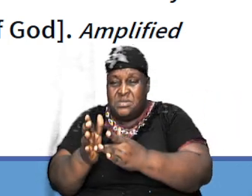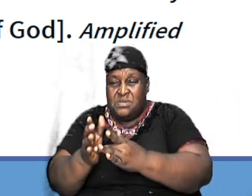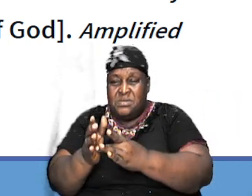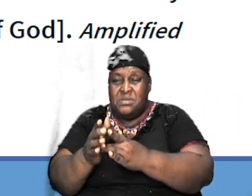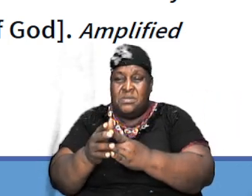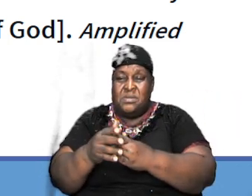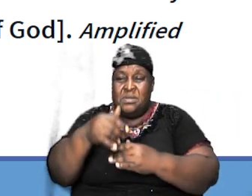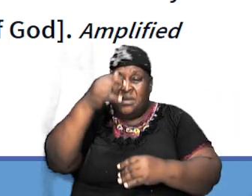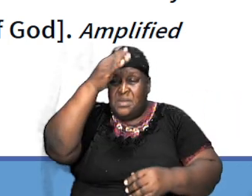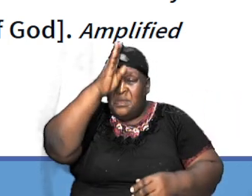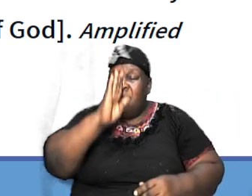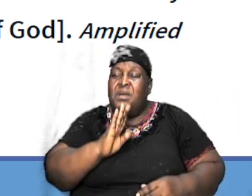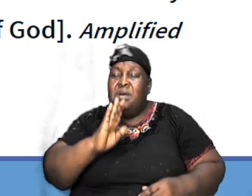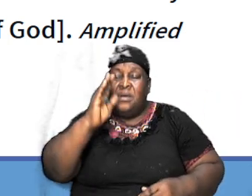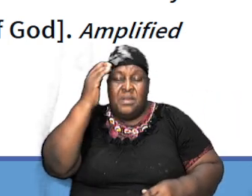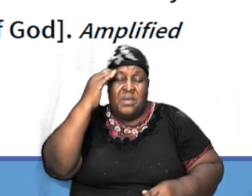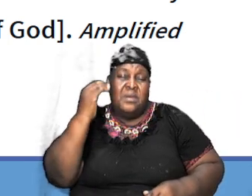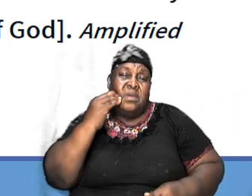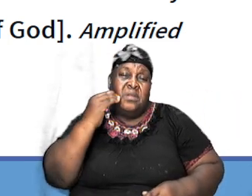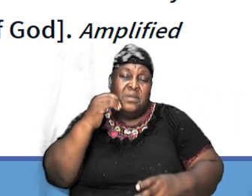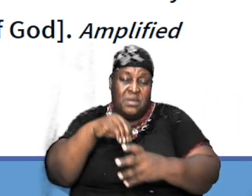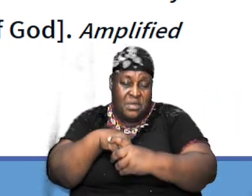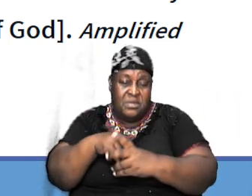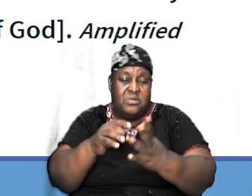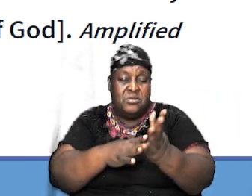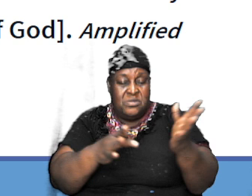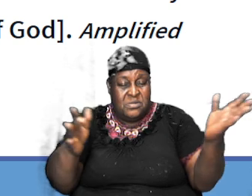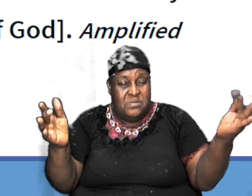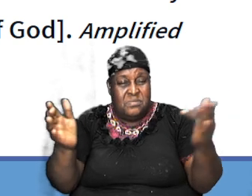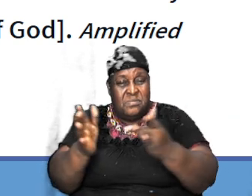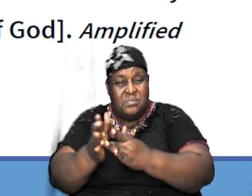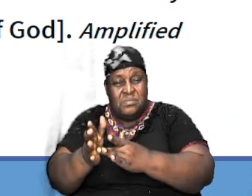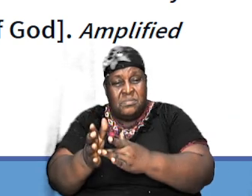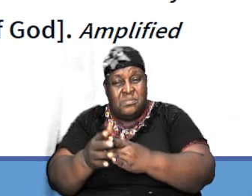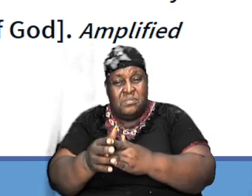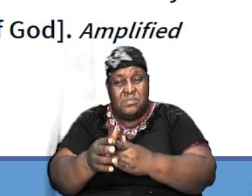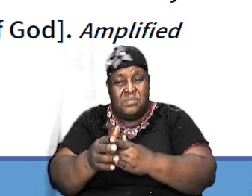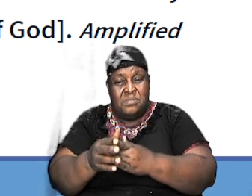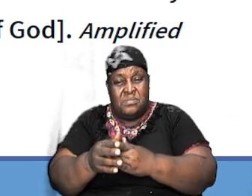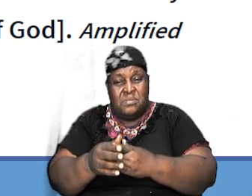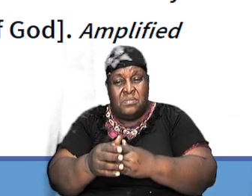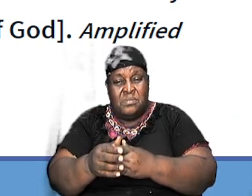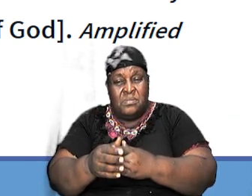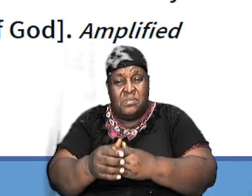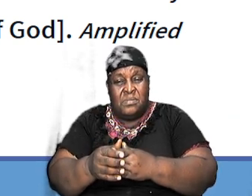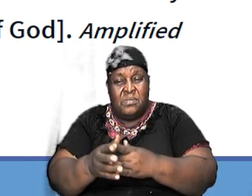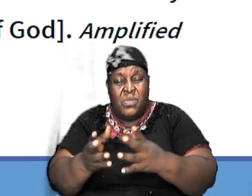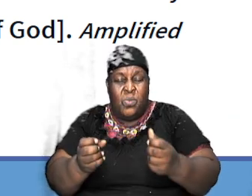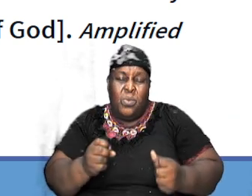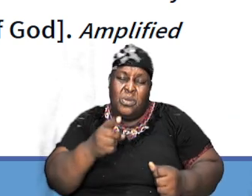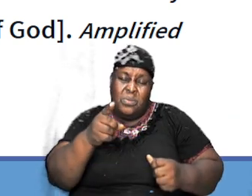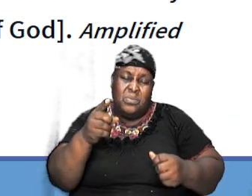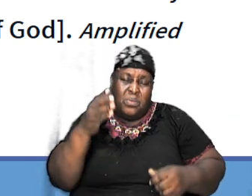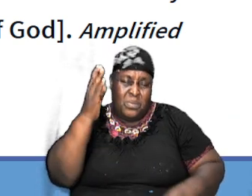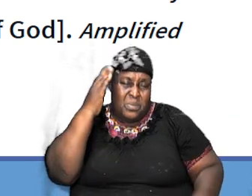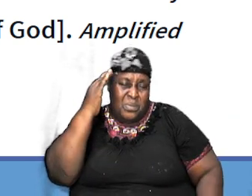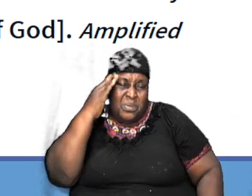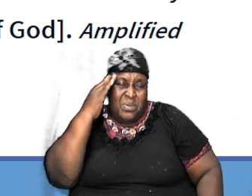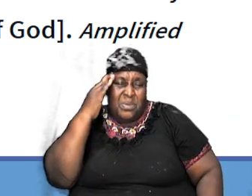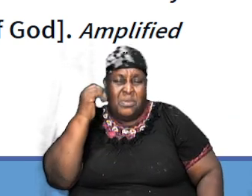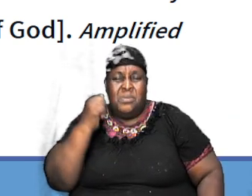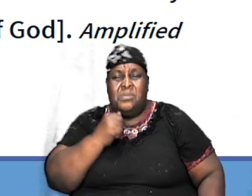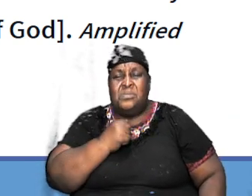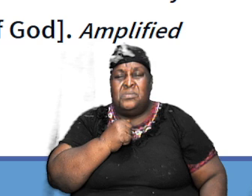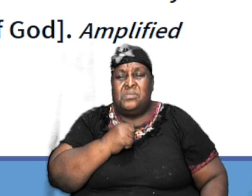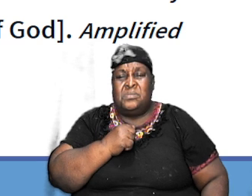that the Godhead was in Jesus. And I also want you to notice that this is an emphatic